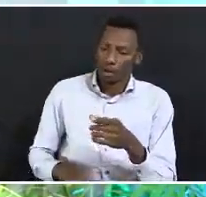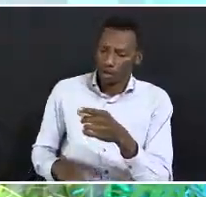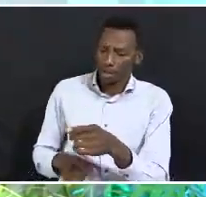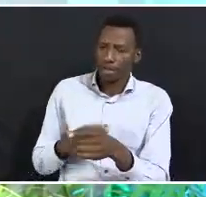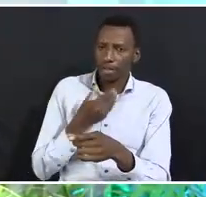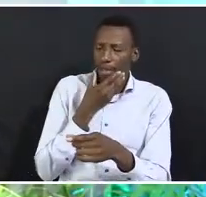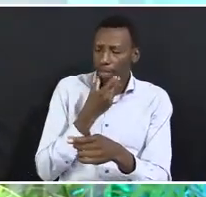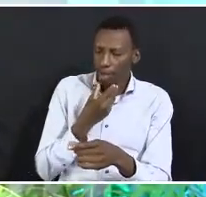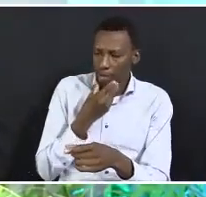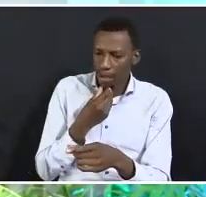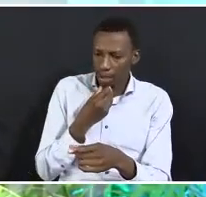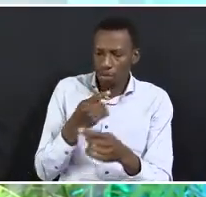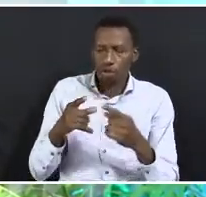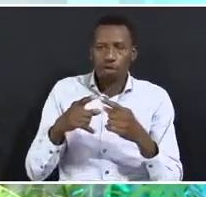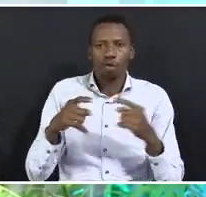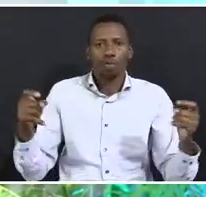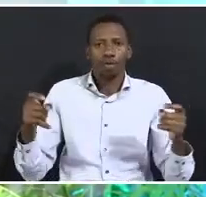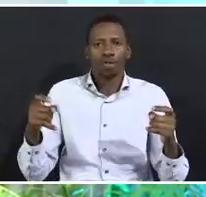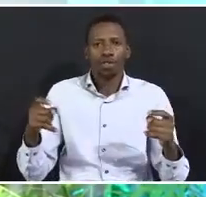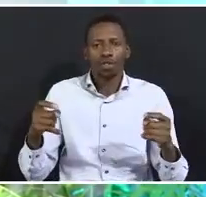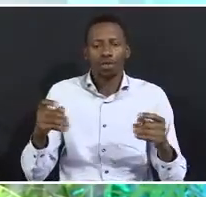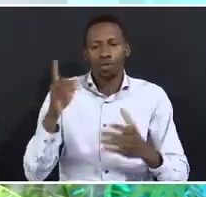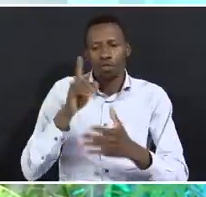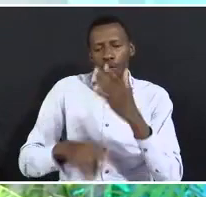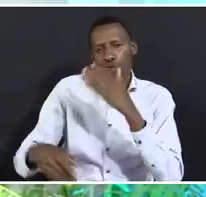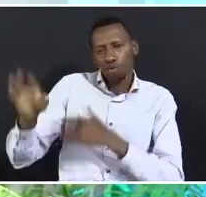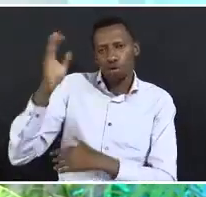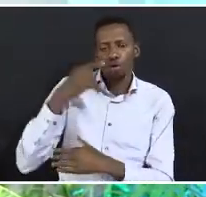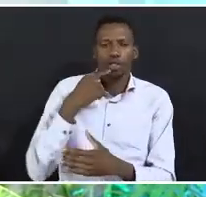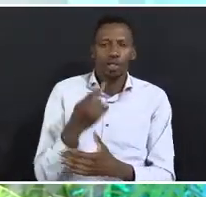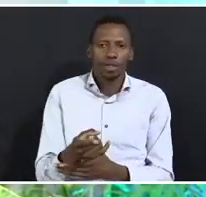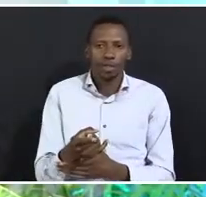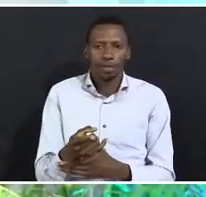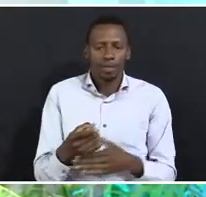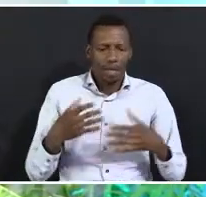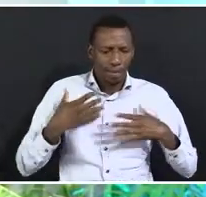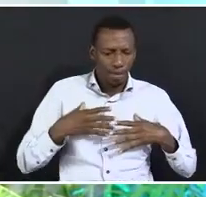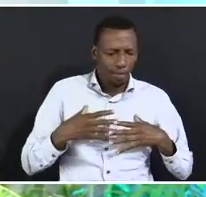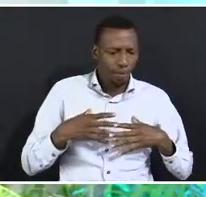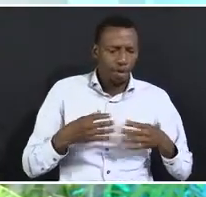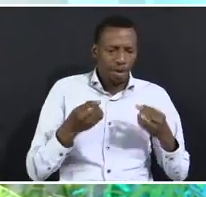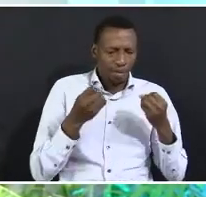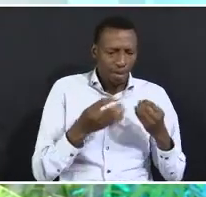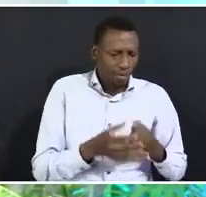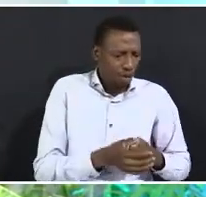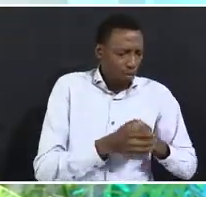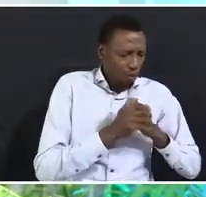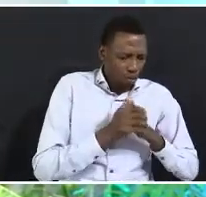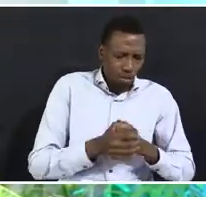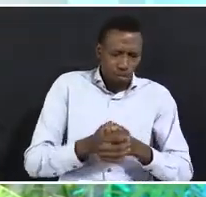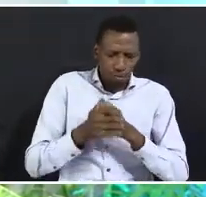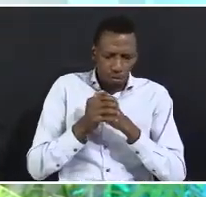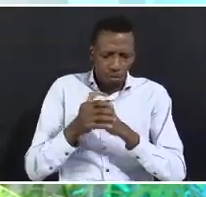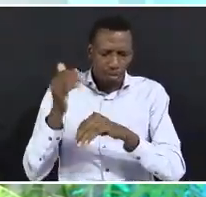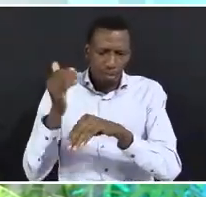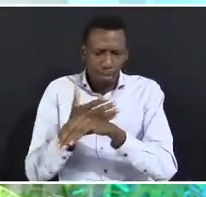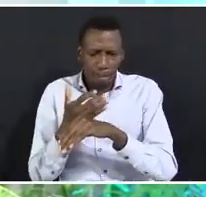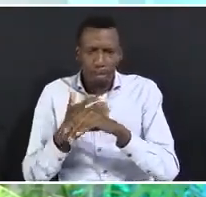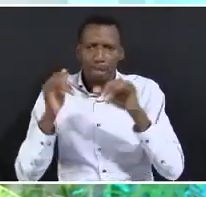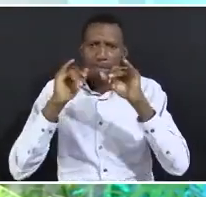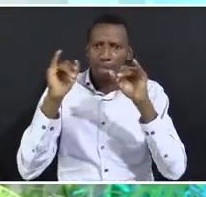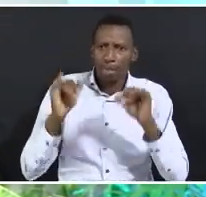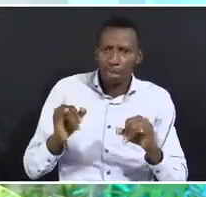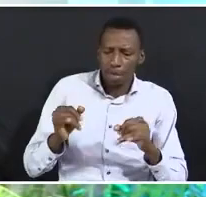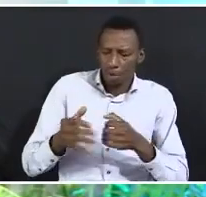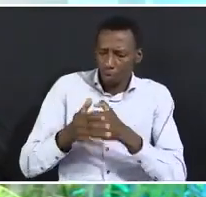went against what God had said. Many people are worshiping idols today. Many people are worshiping fame and